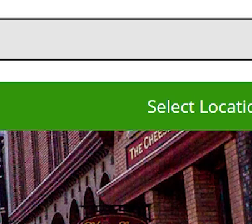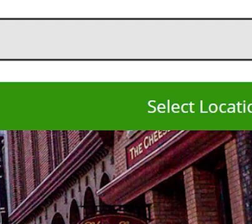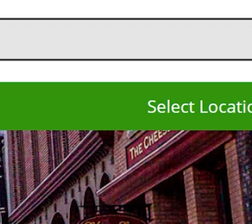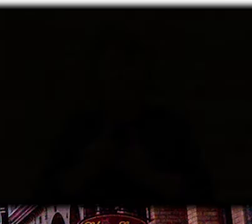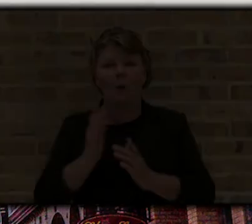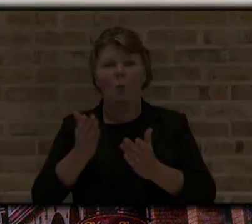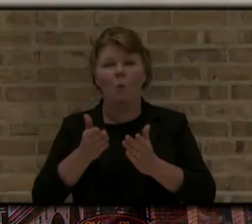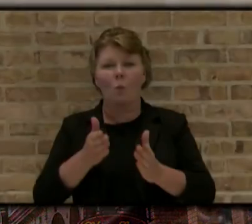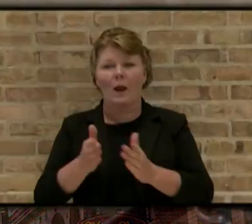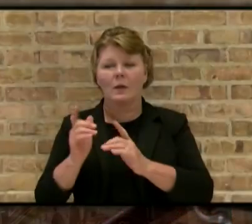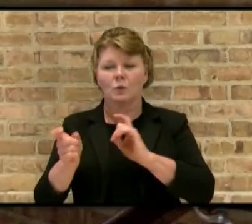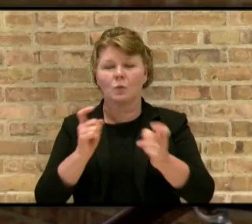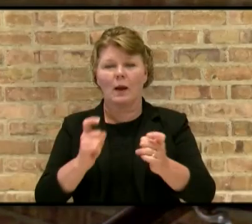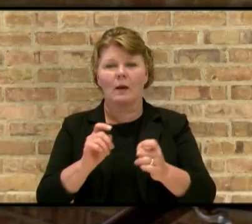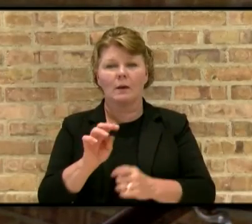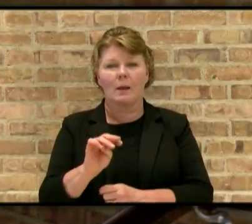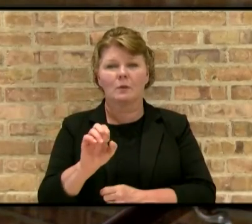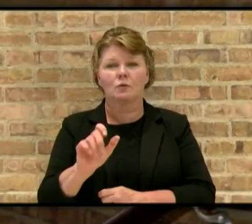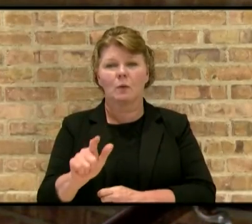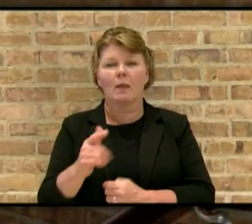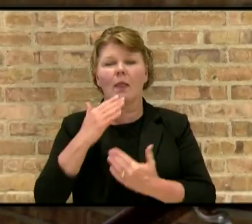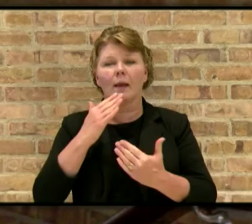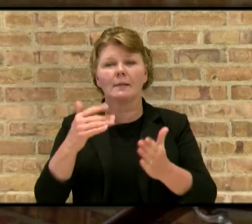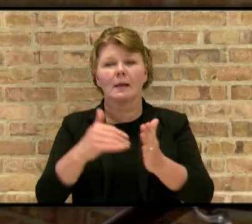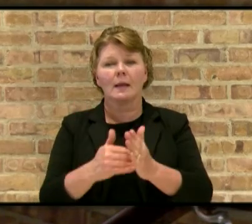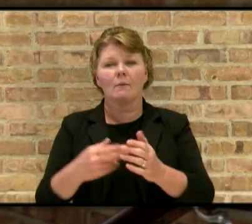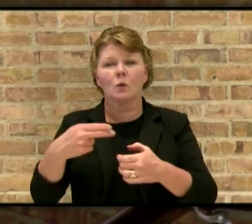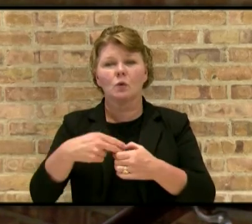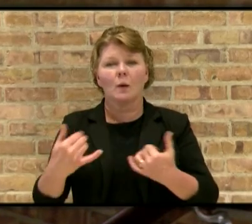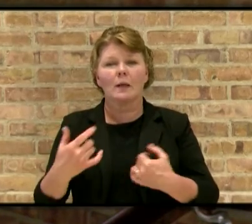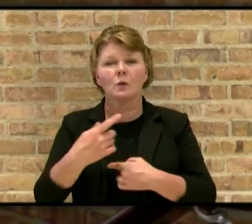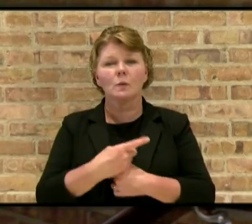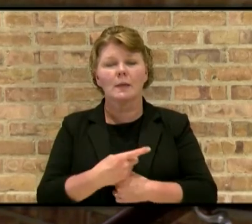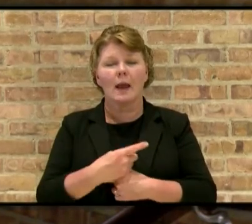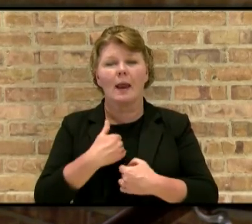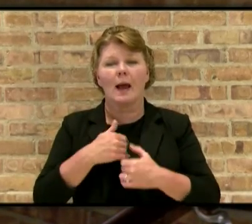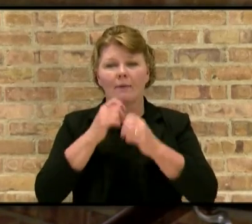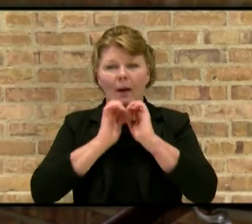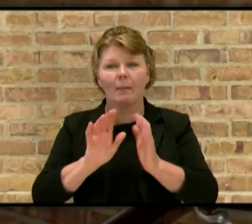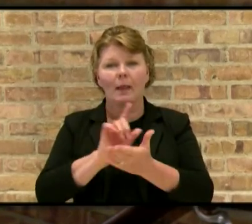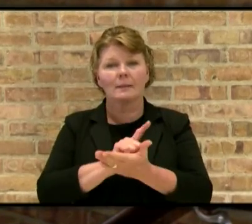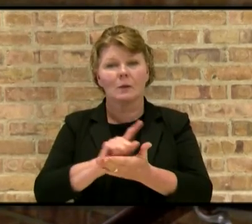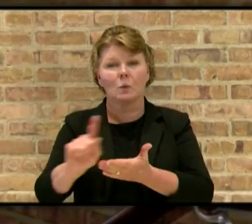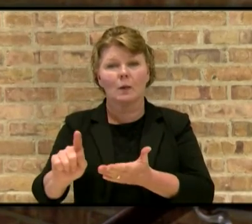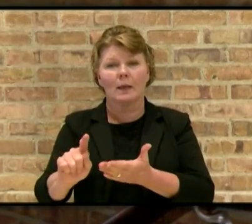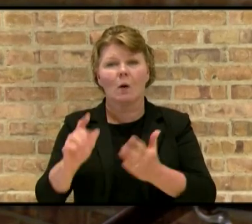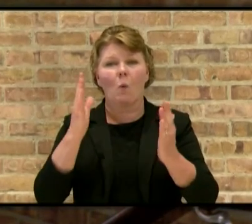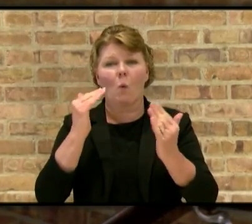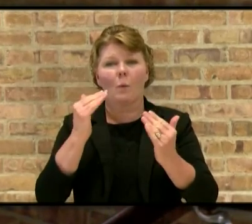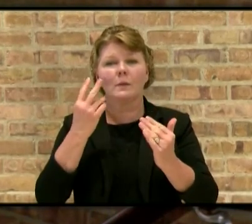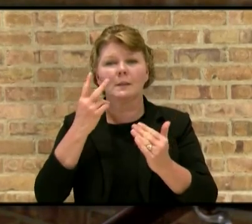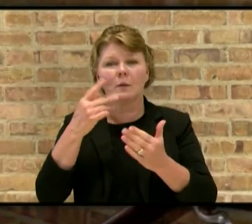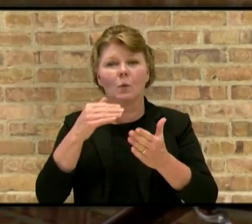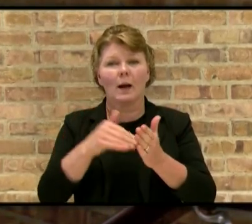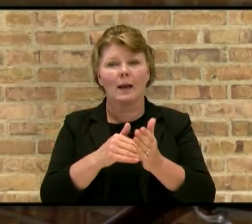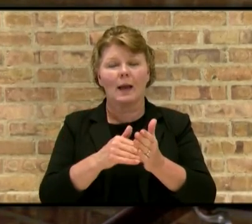Main Street Living. Thank you again for joining us today, and have a blessed week. We hope to see